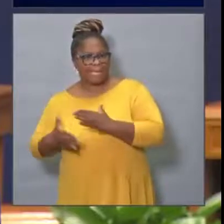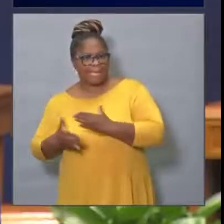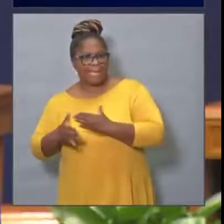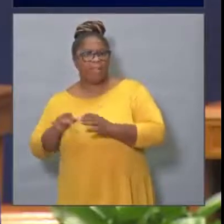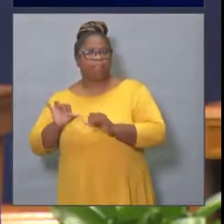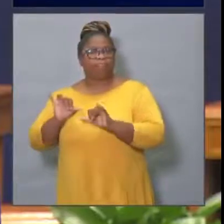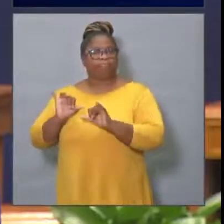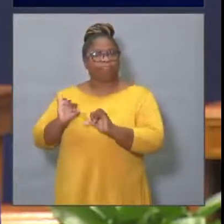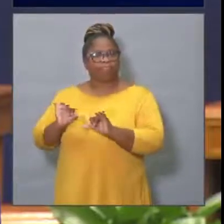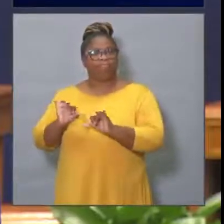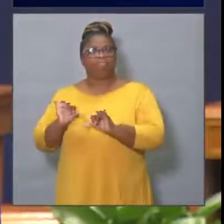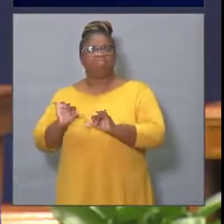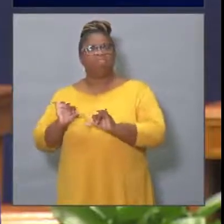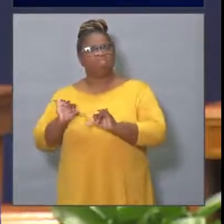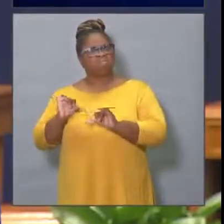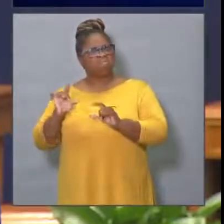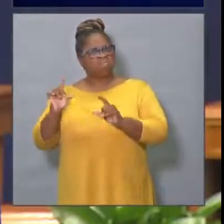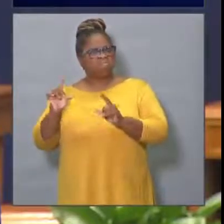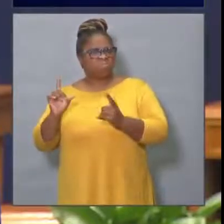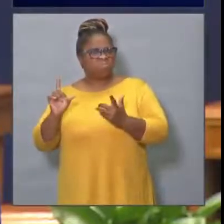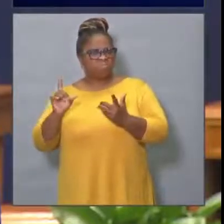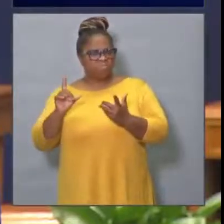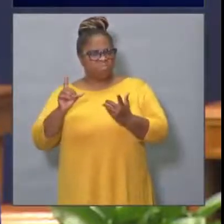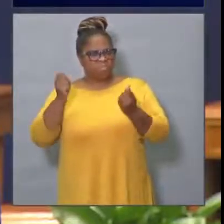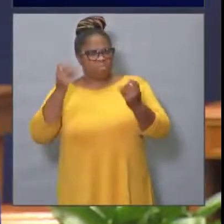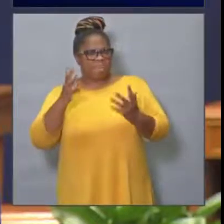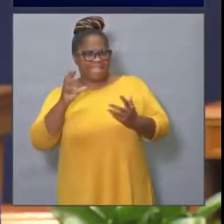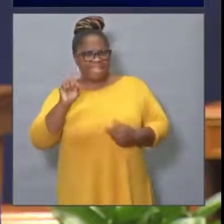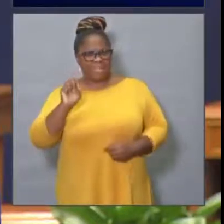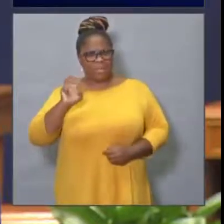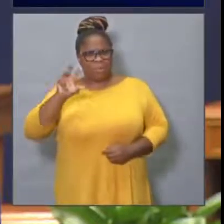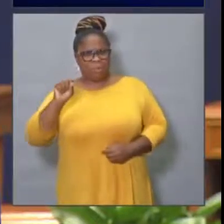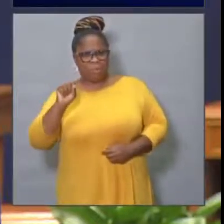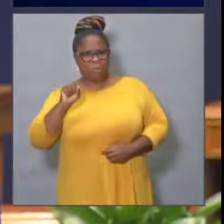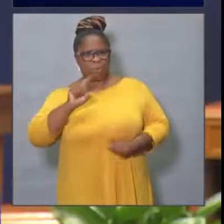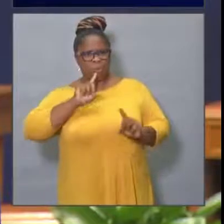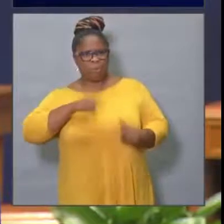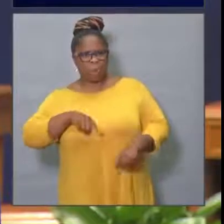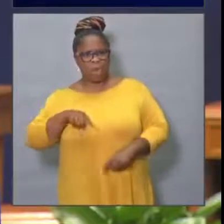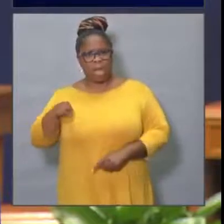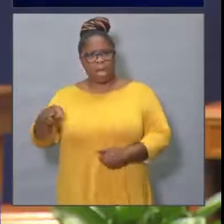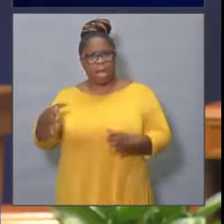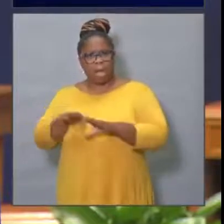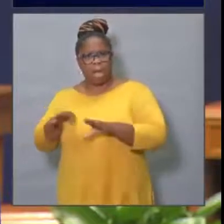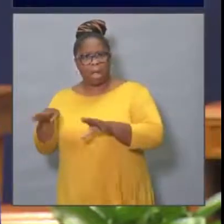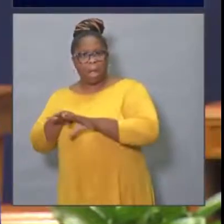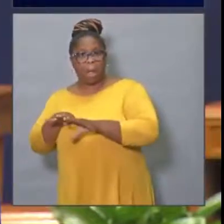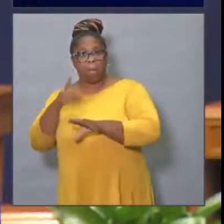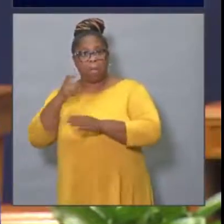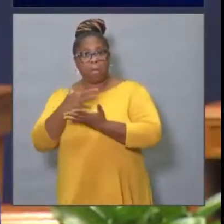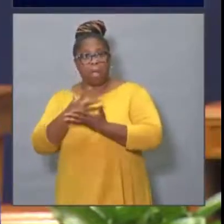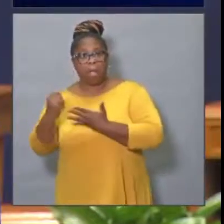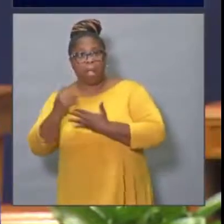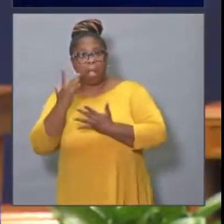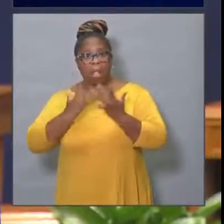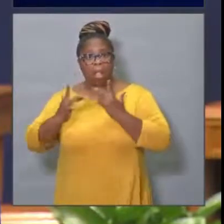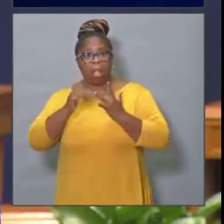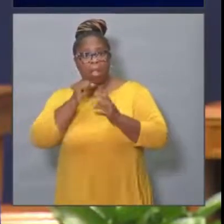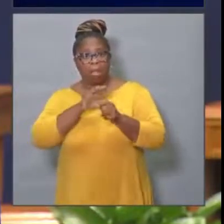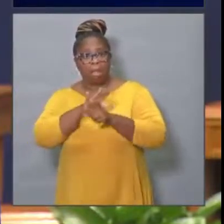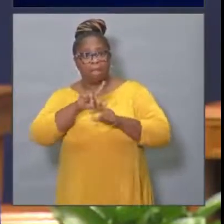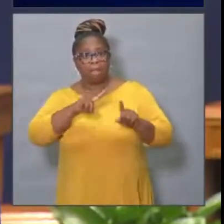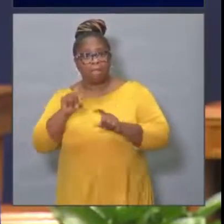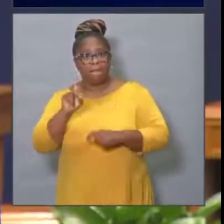testing access was not, contrary to some news briefings, was not because of any test kit shortage or because of any